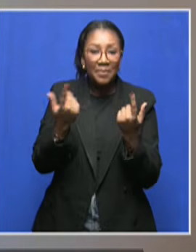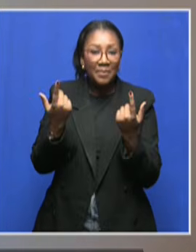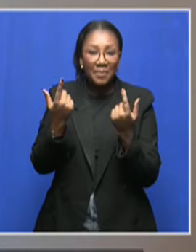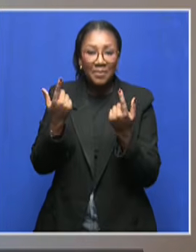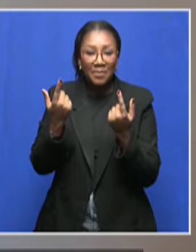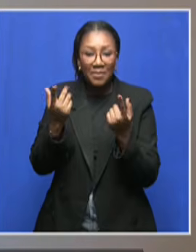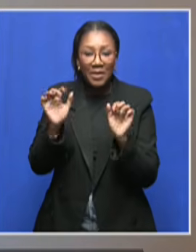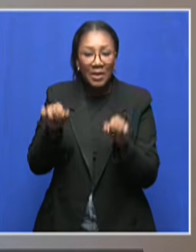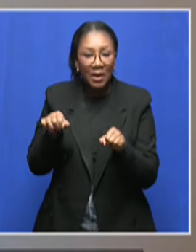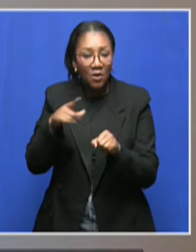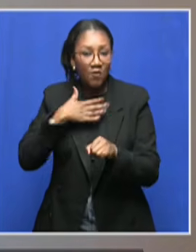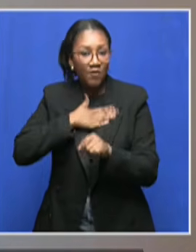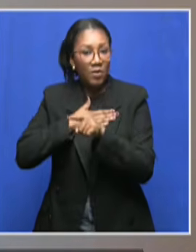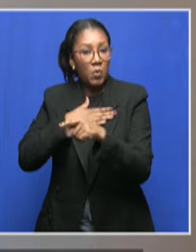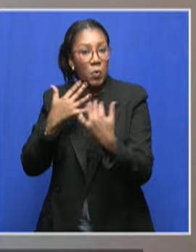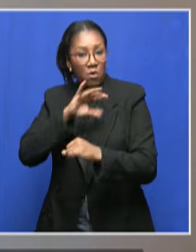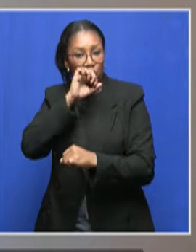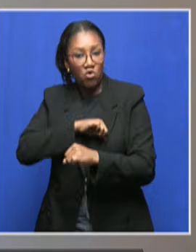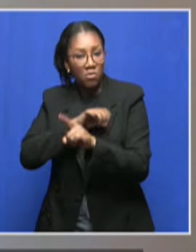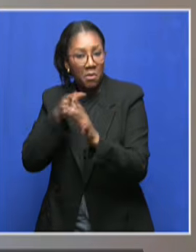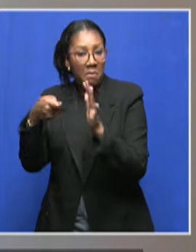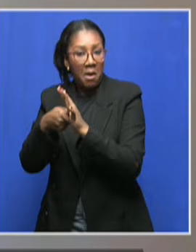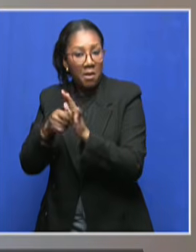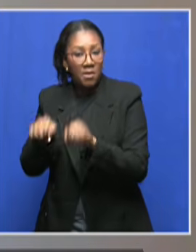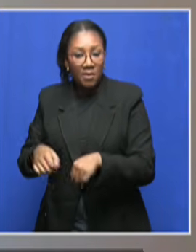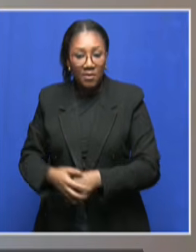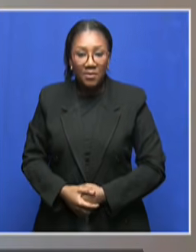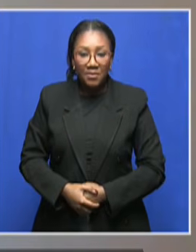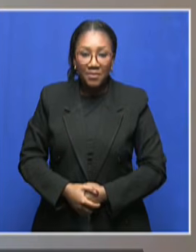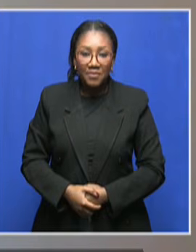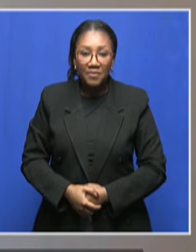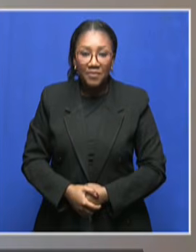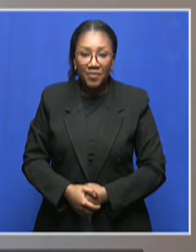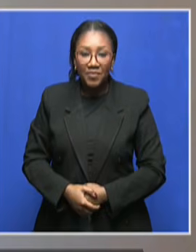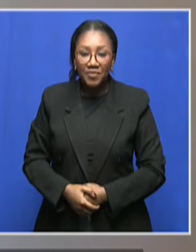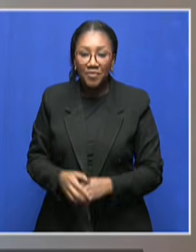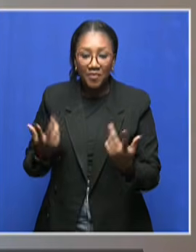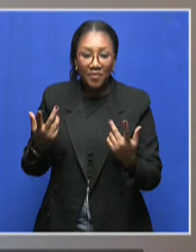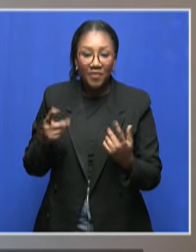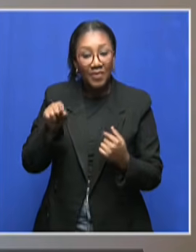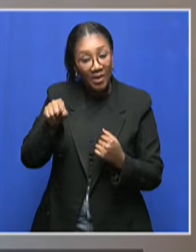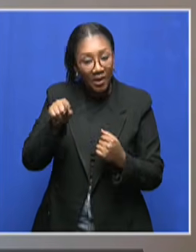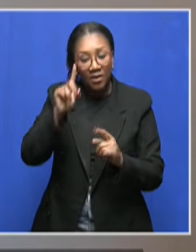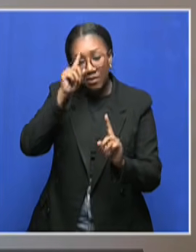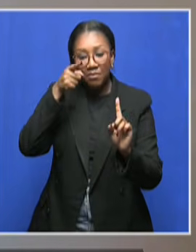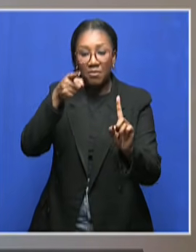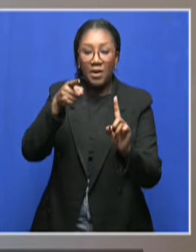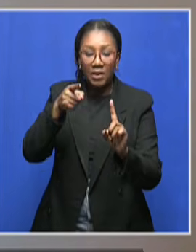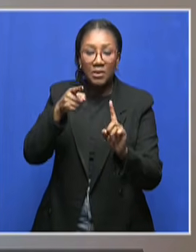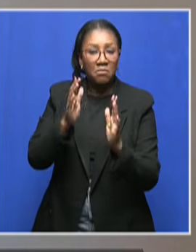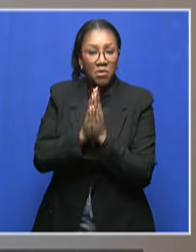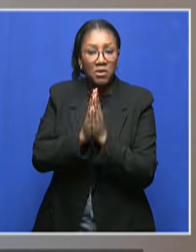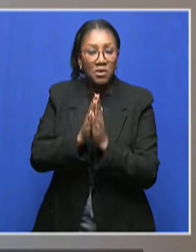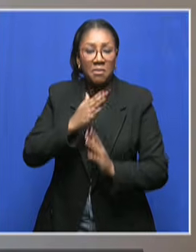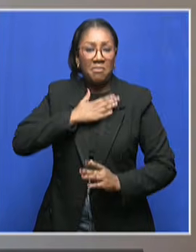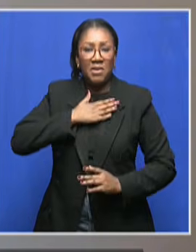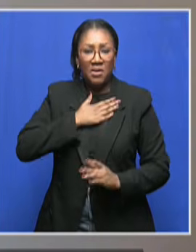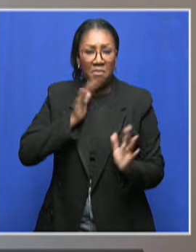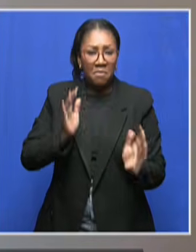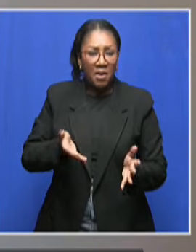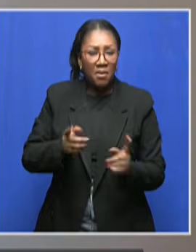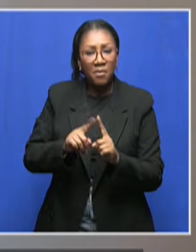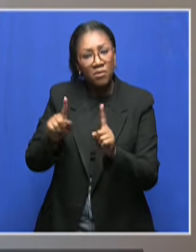can identify with and that you can attain. And yeah, I think that's the mission is bigger than me, and it's